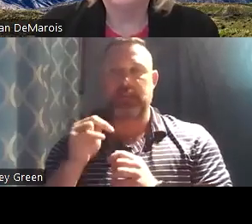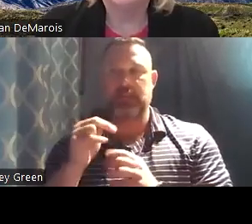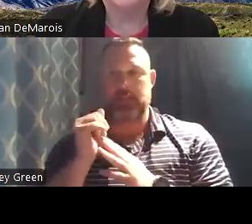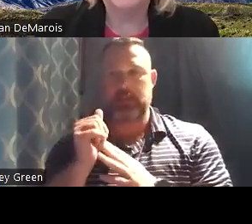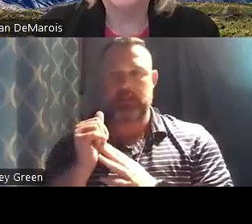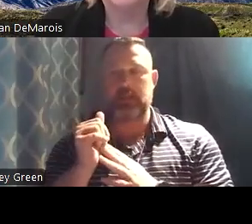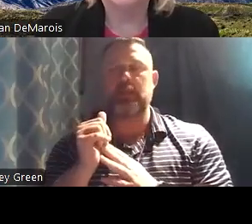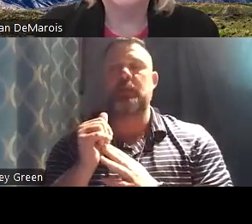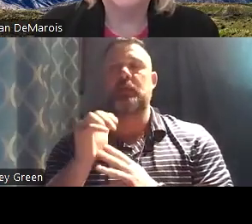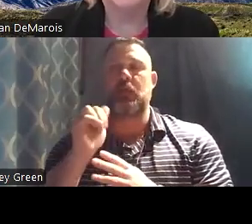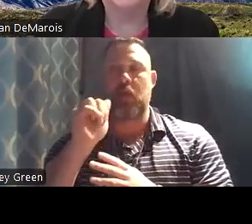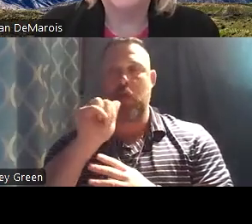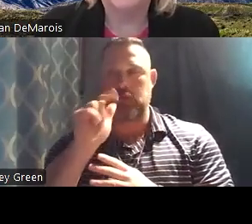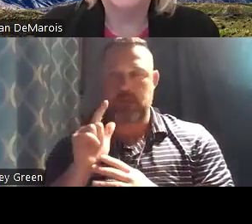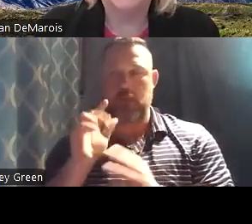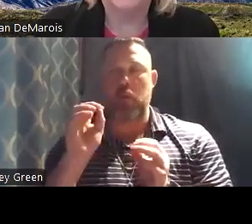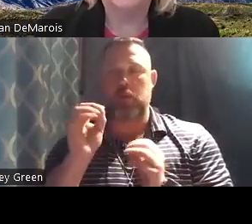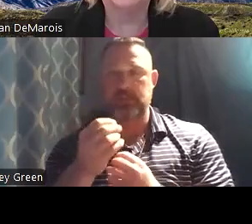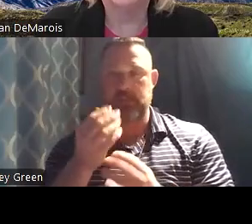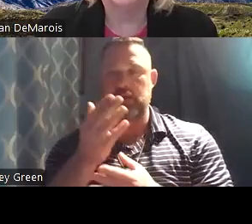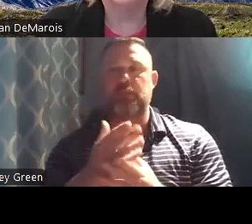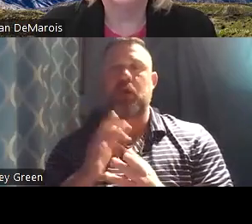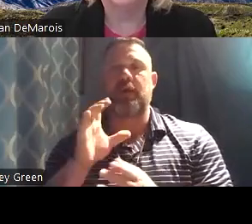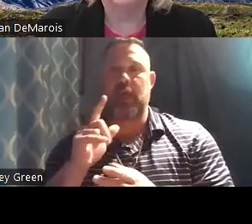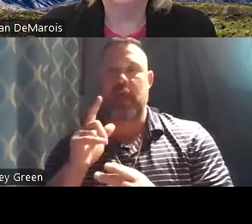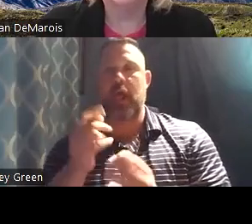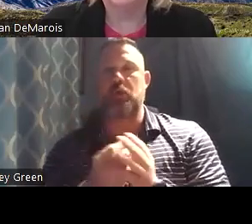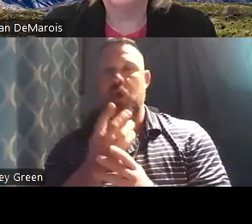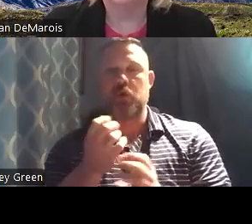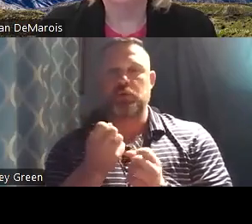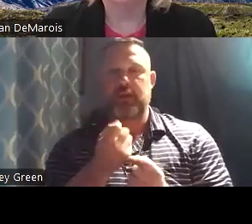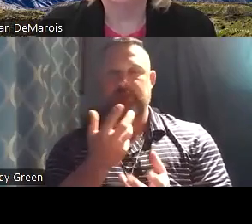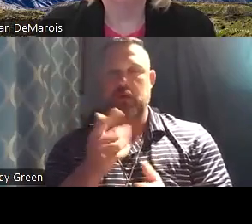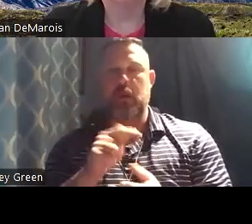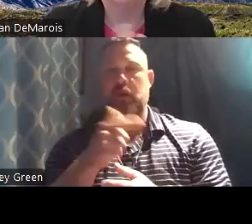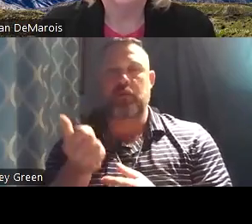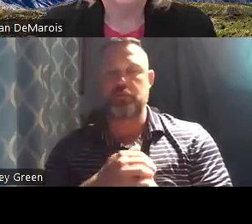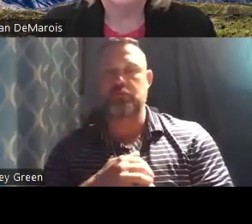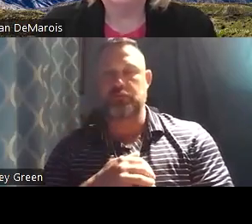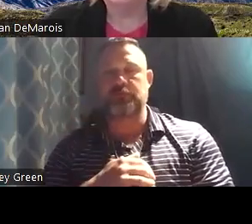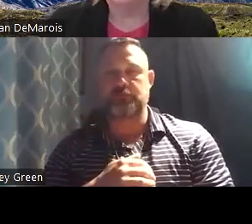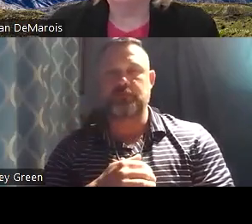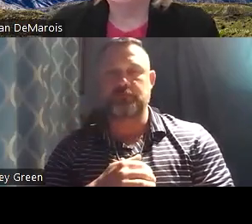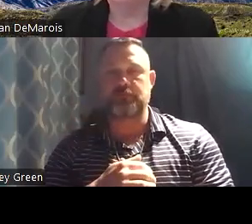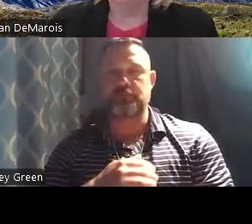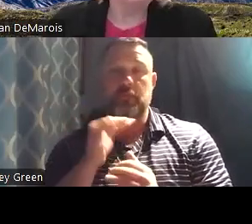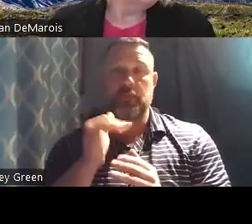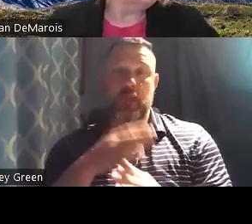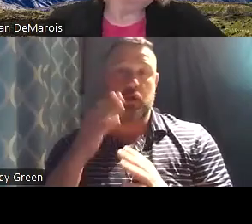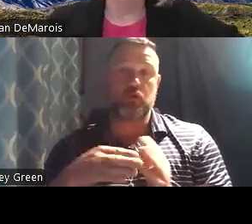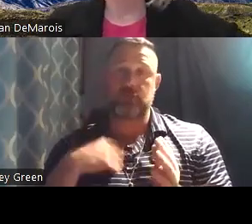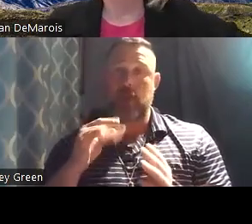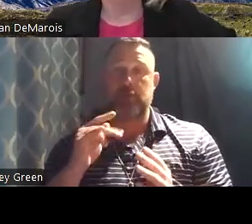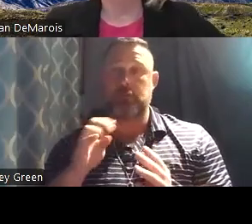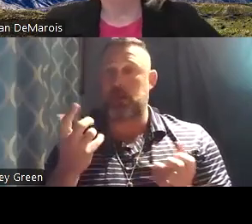know the Alzheimer's organizations were part of the Cal Grows effort, and others. So that concludes my update.